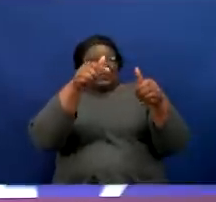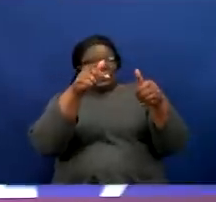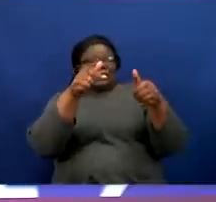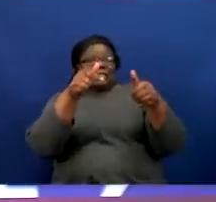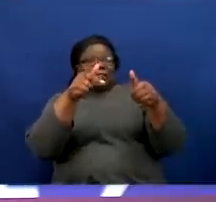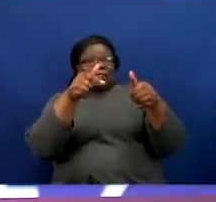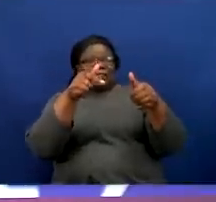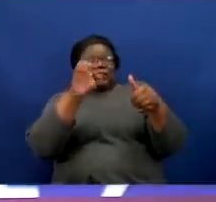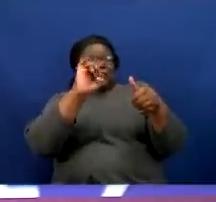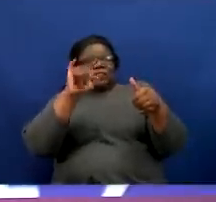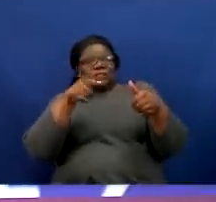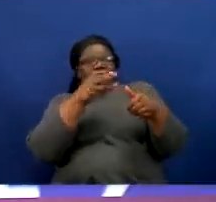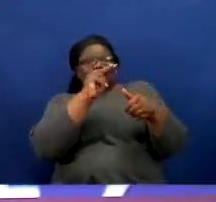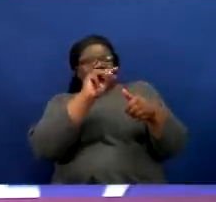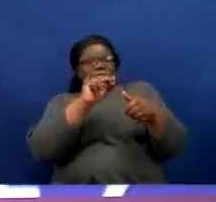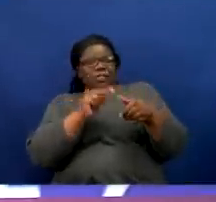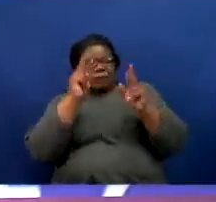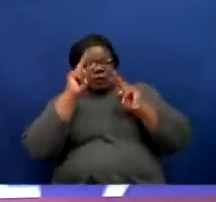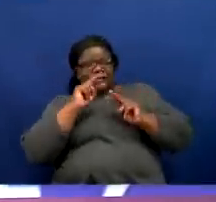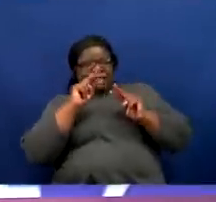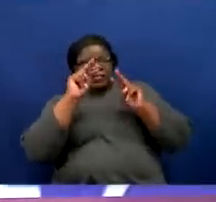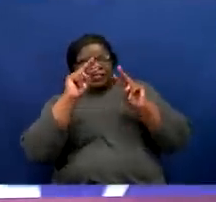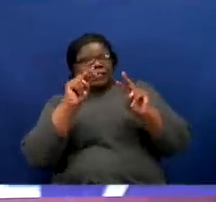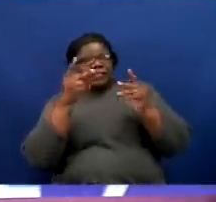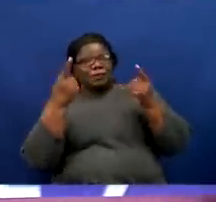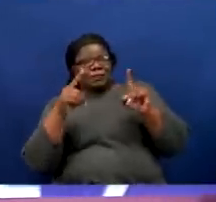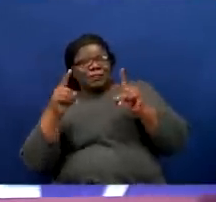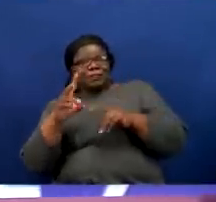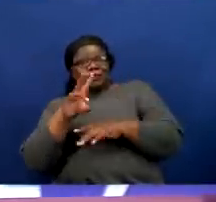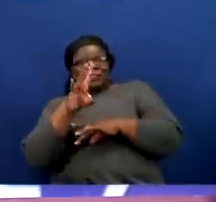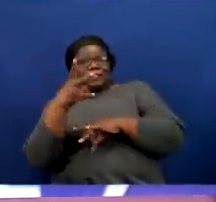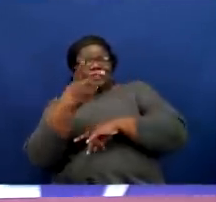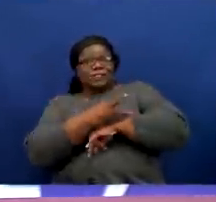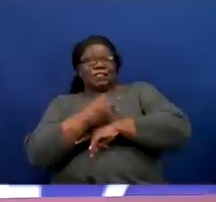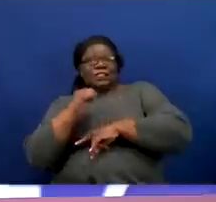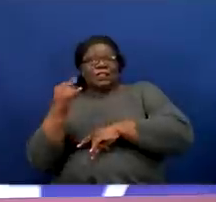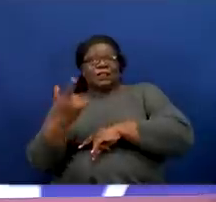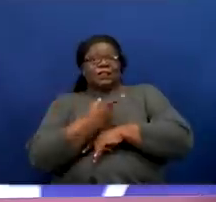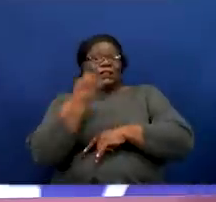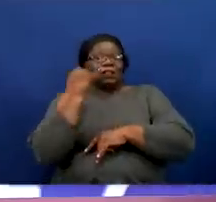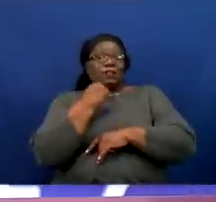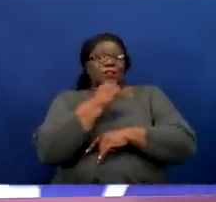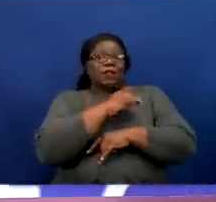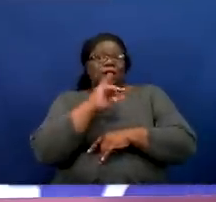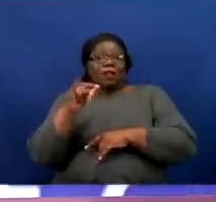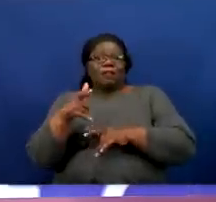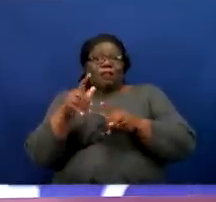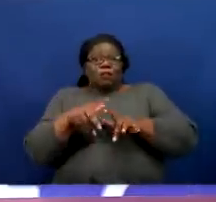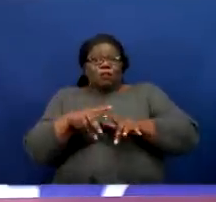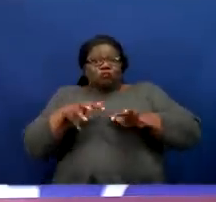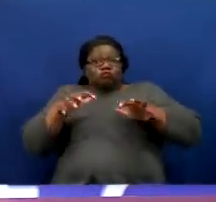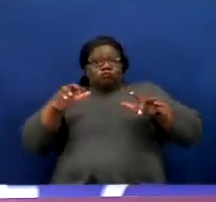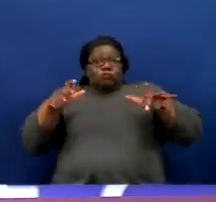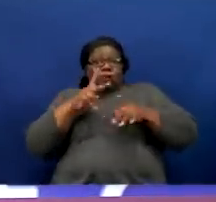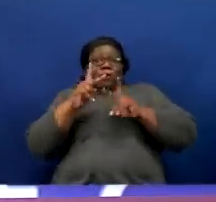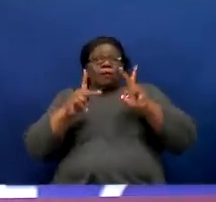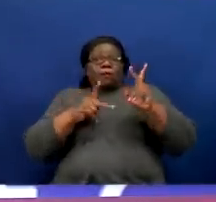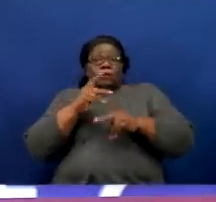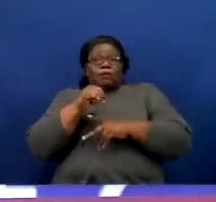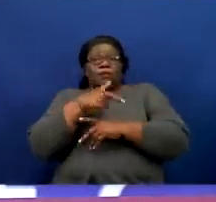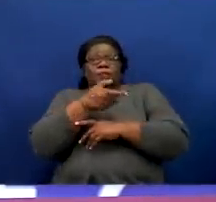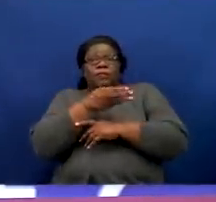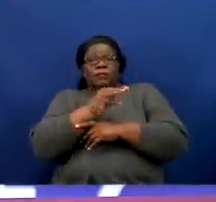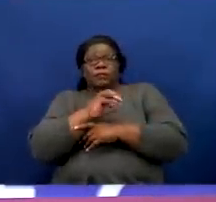observed the festival at the time for 7 days, and all Israel with him, a vast assembly, people from Lebo